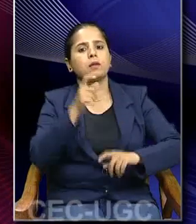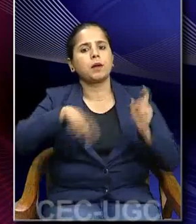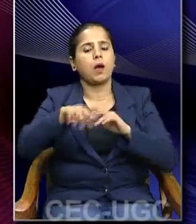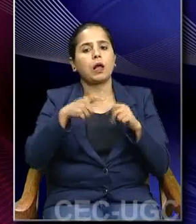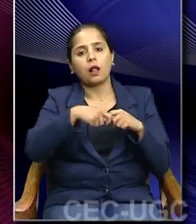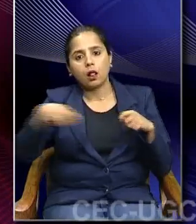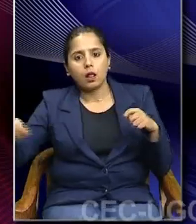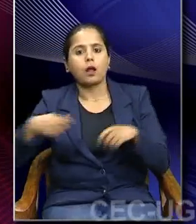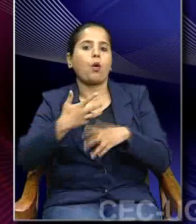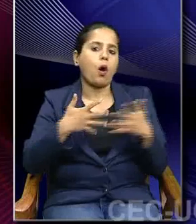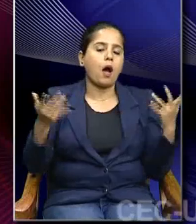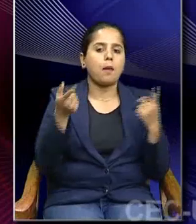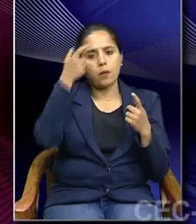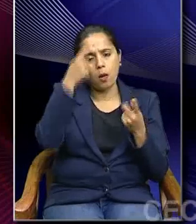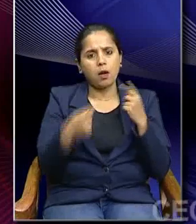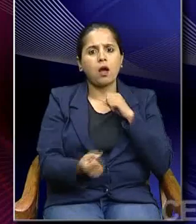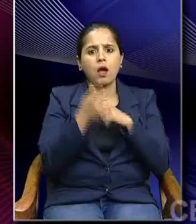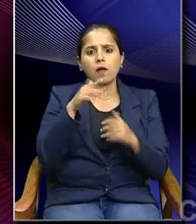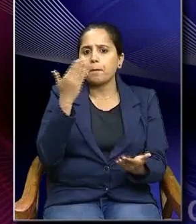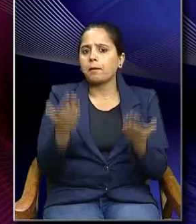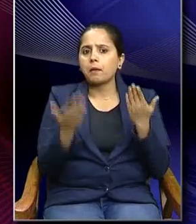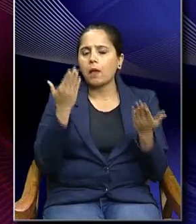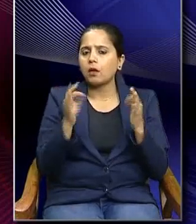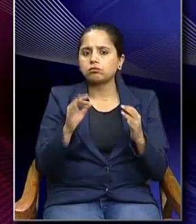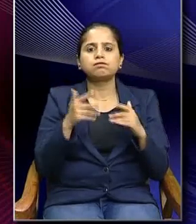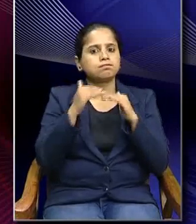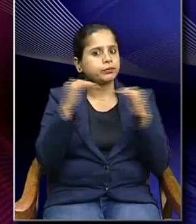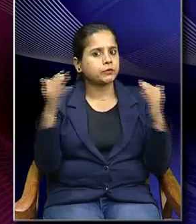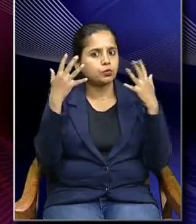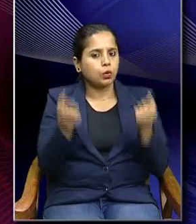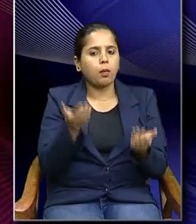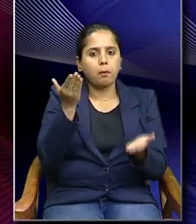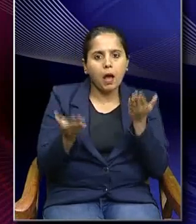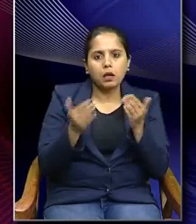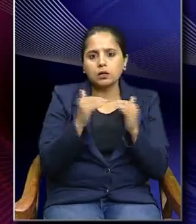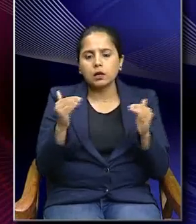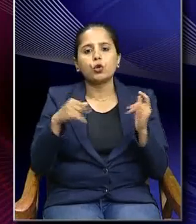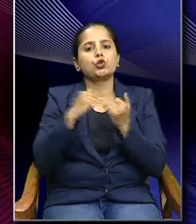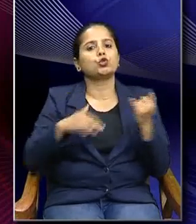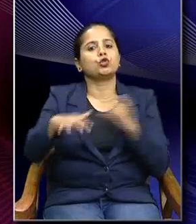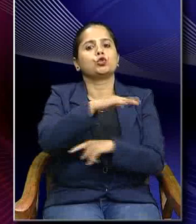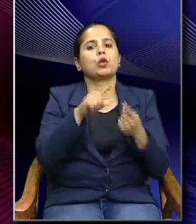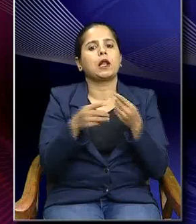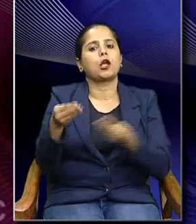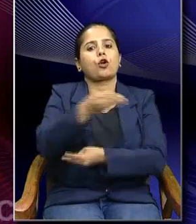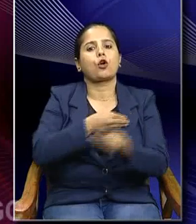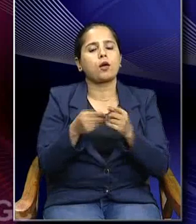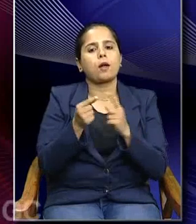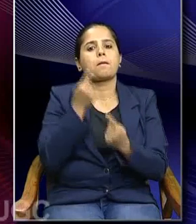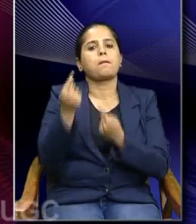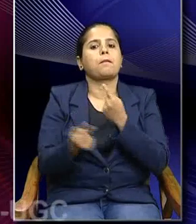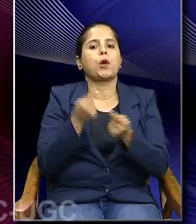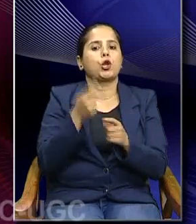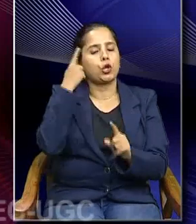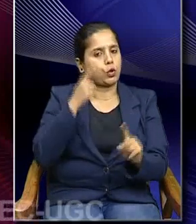delay, or address imbalances between demographic changes and socio-economic political goal. So